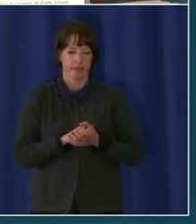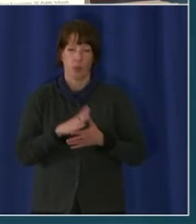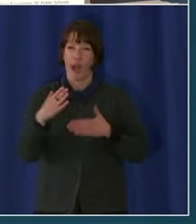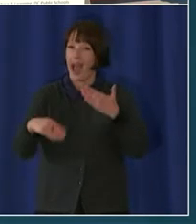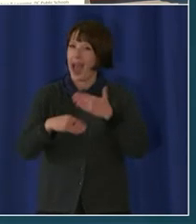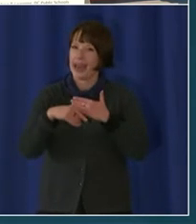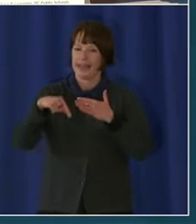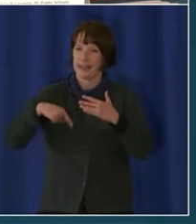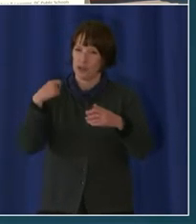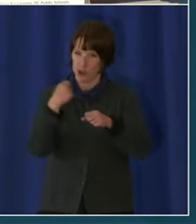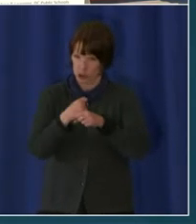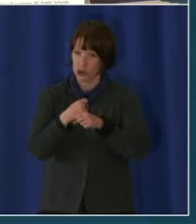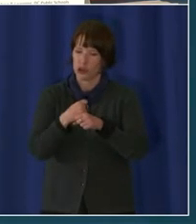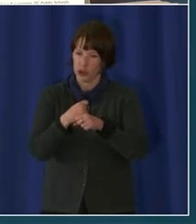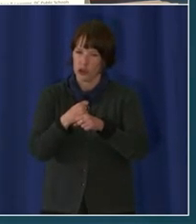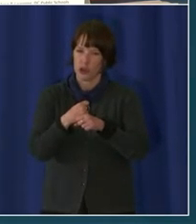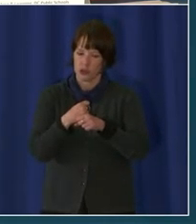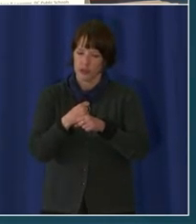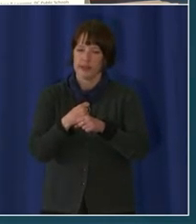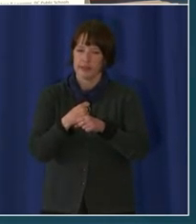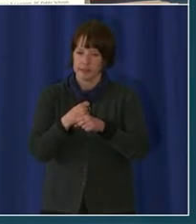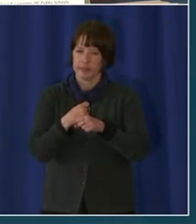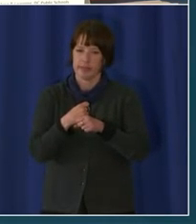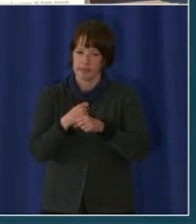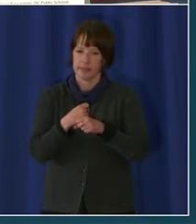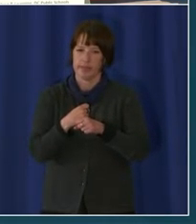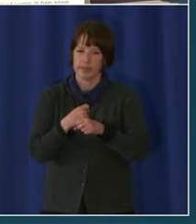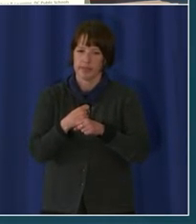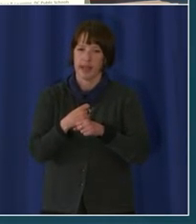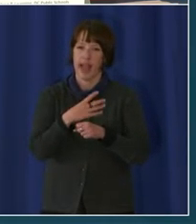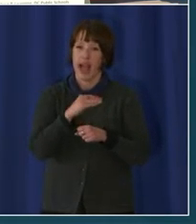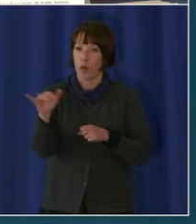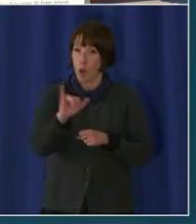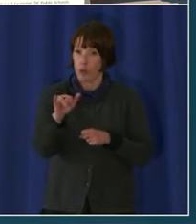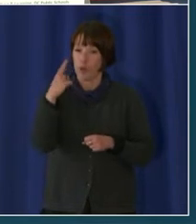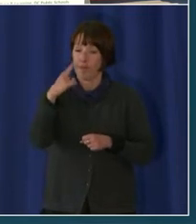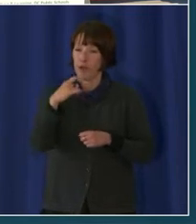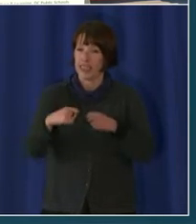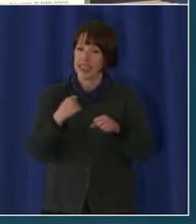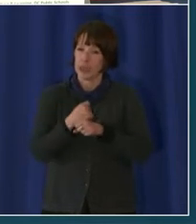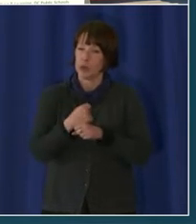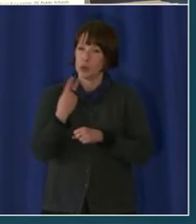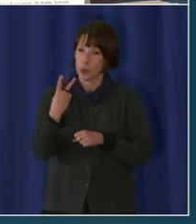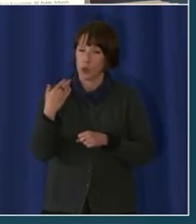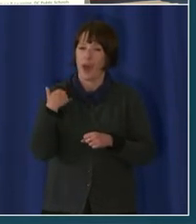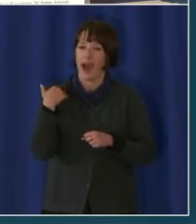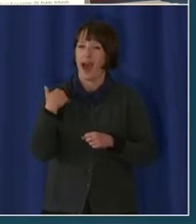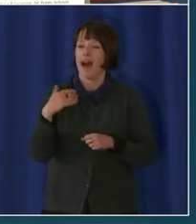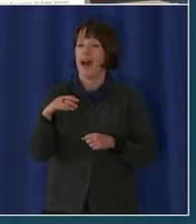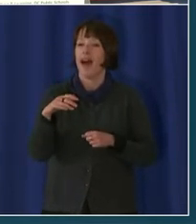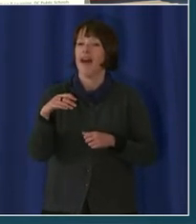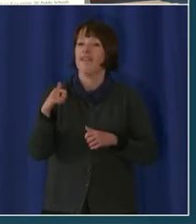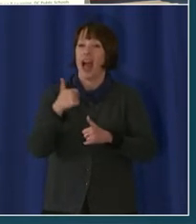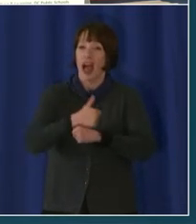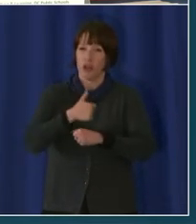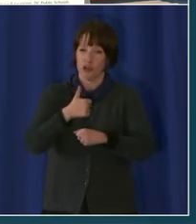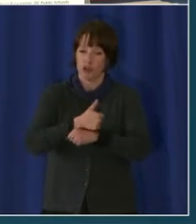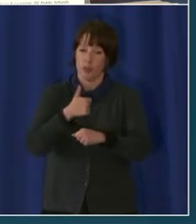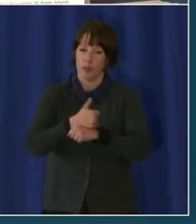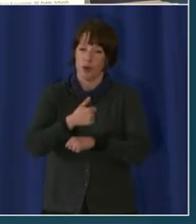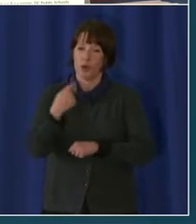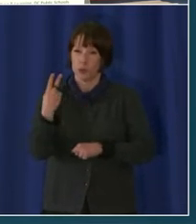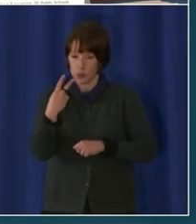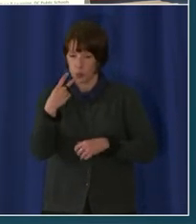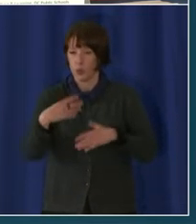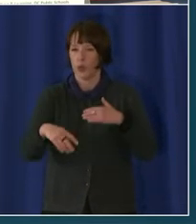year and back by popular demand for year 2, we have our Algebra Accelerator courses. So these